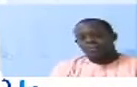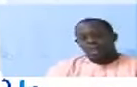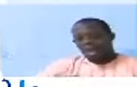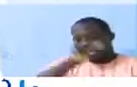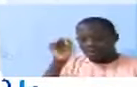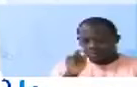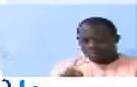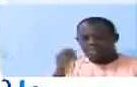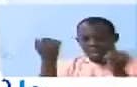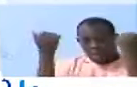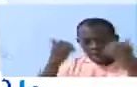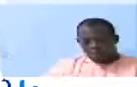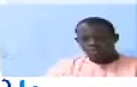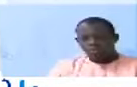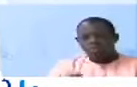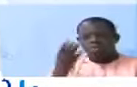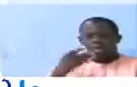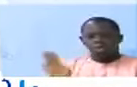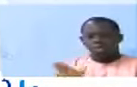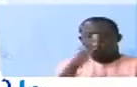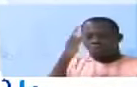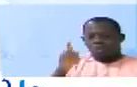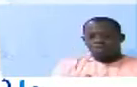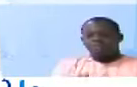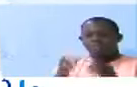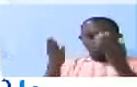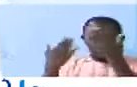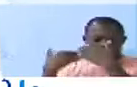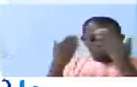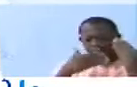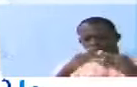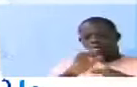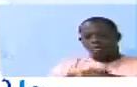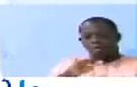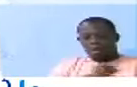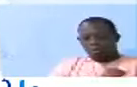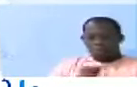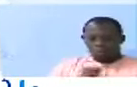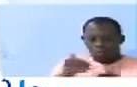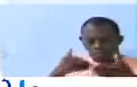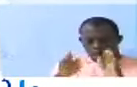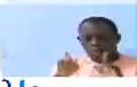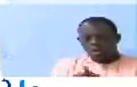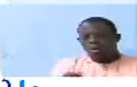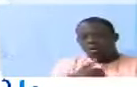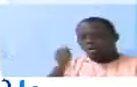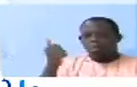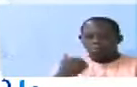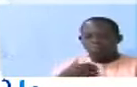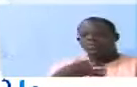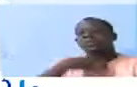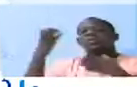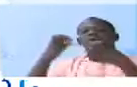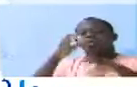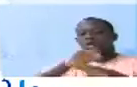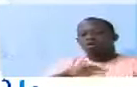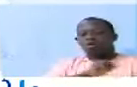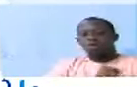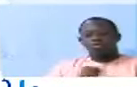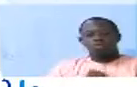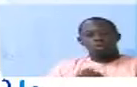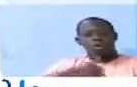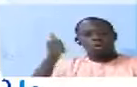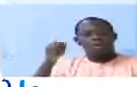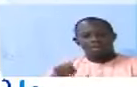happened when we went to take bath. On our way coming back, some of them were shouting on us. Some of them, in fact,